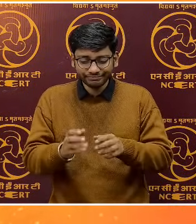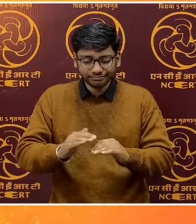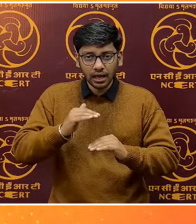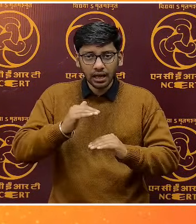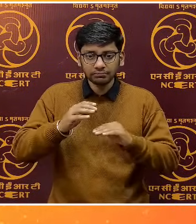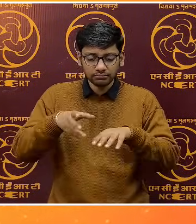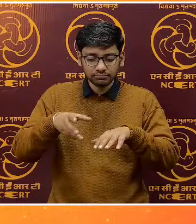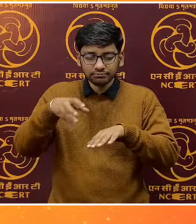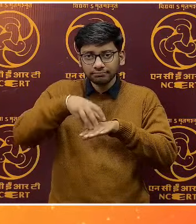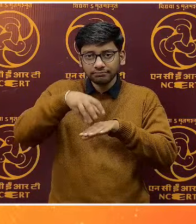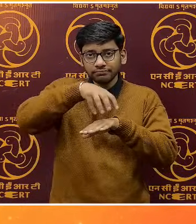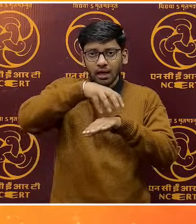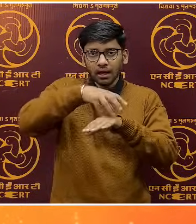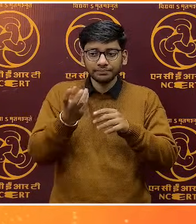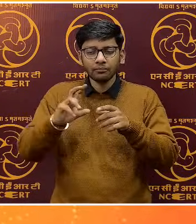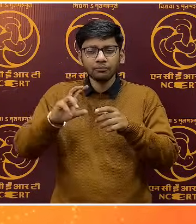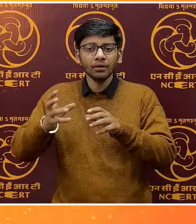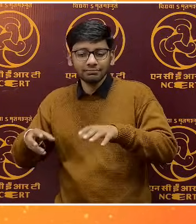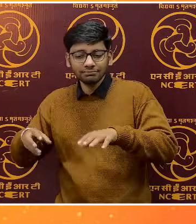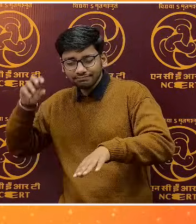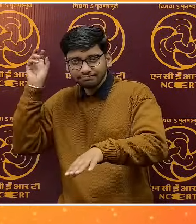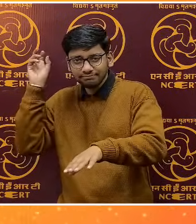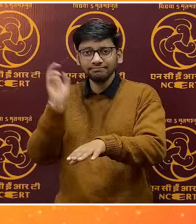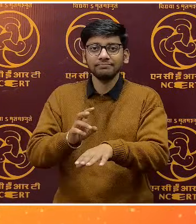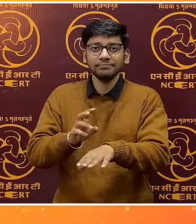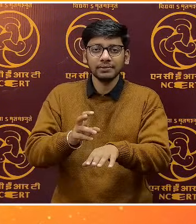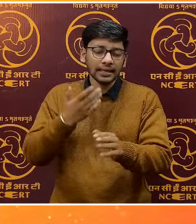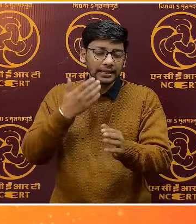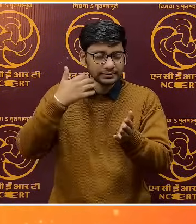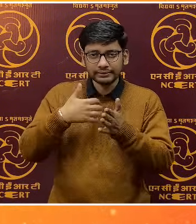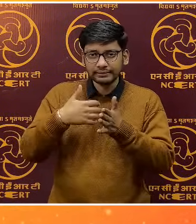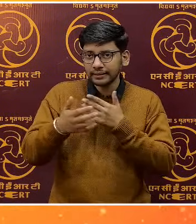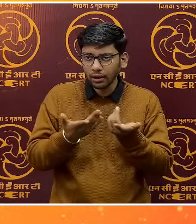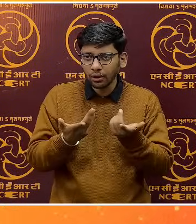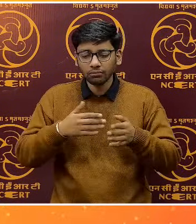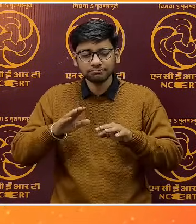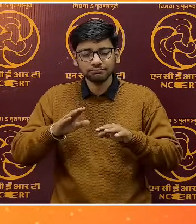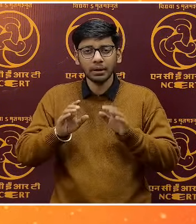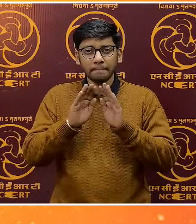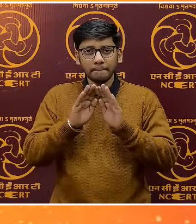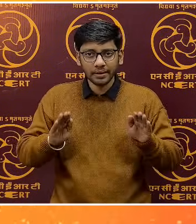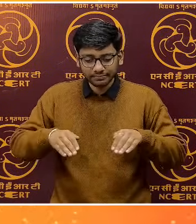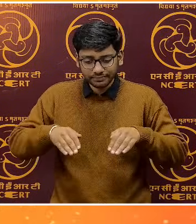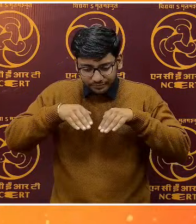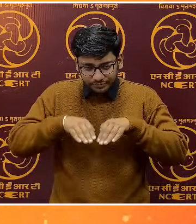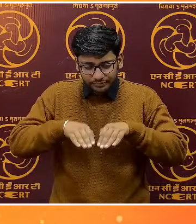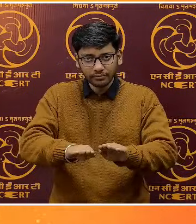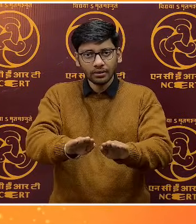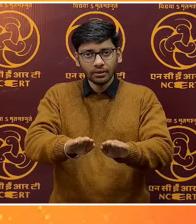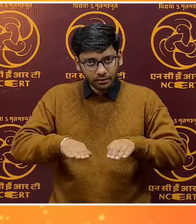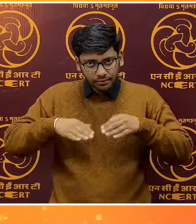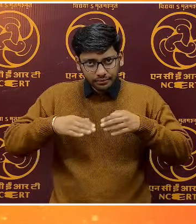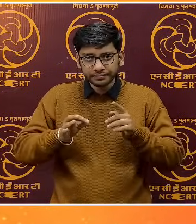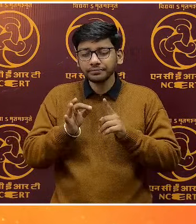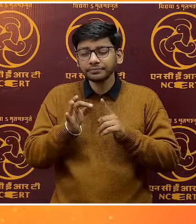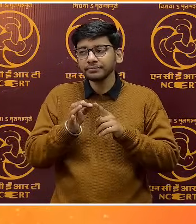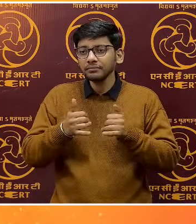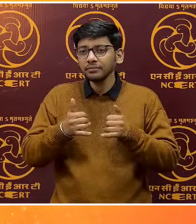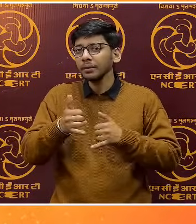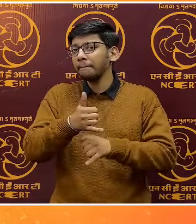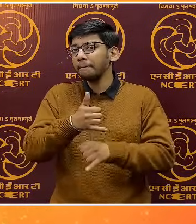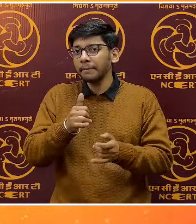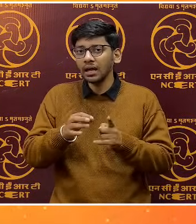so all these games you have mentioned very correctly. Someone is swinging, then someone is playing with Fishing. the ball,